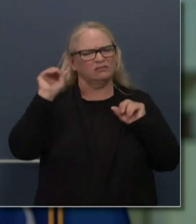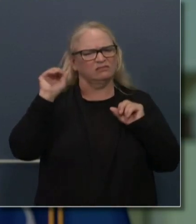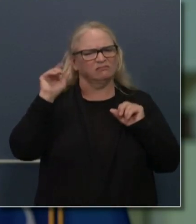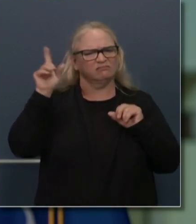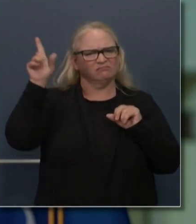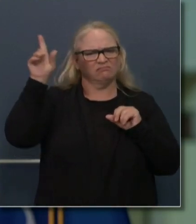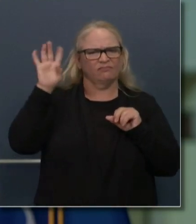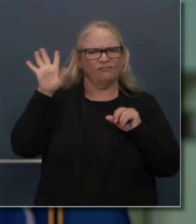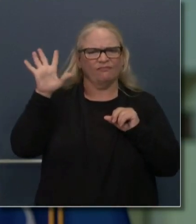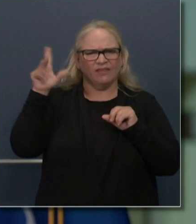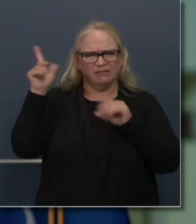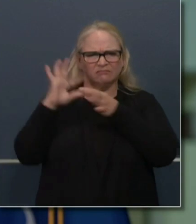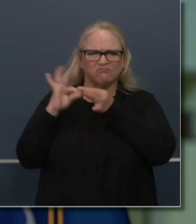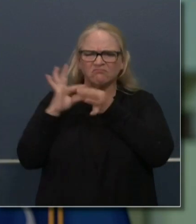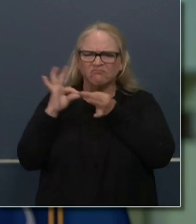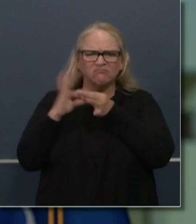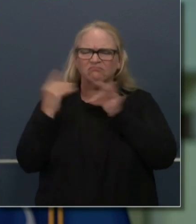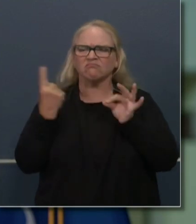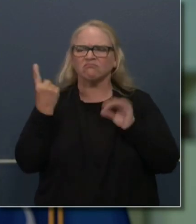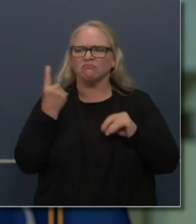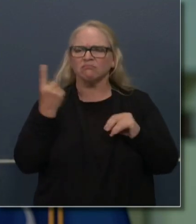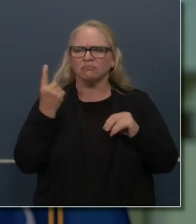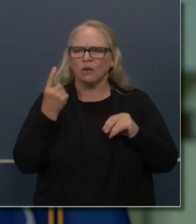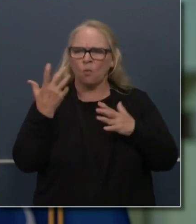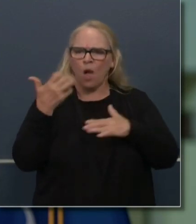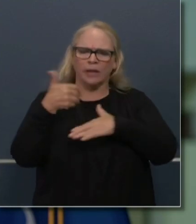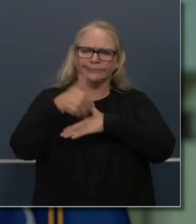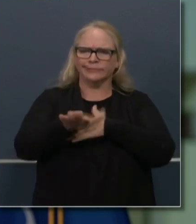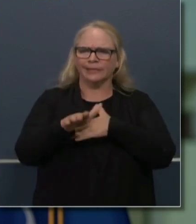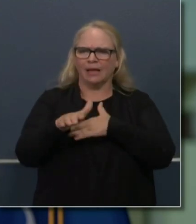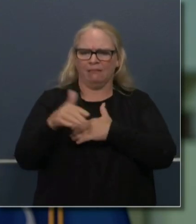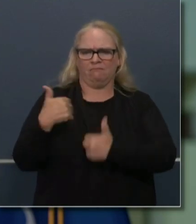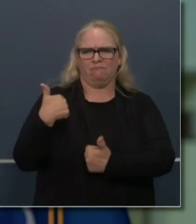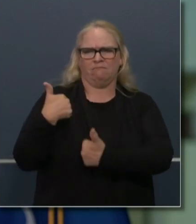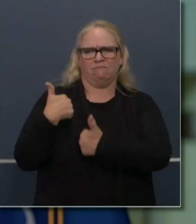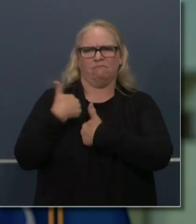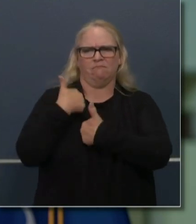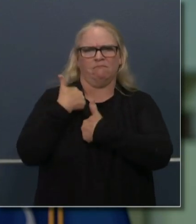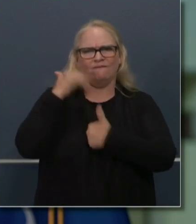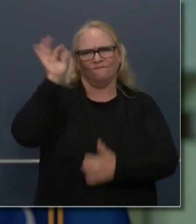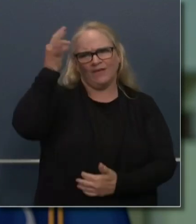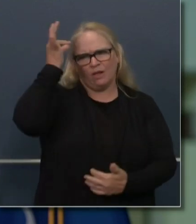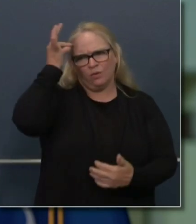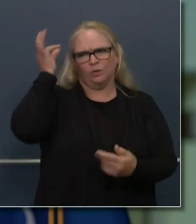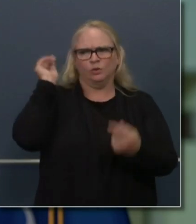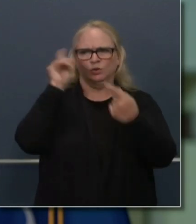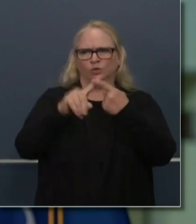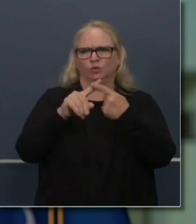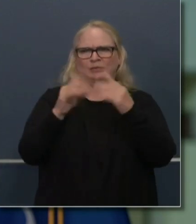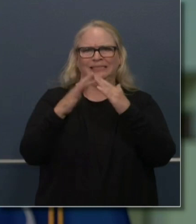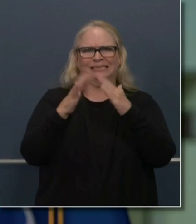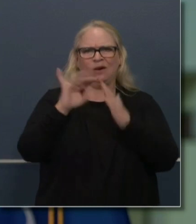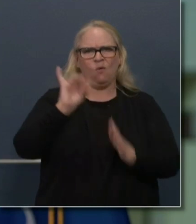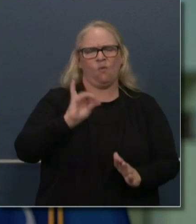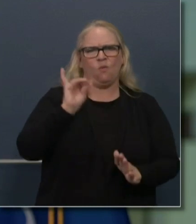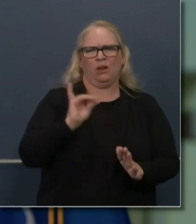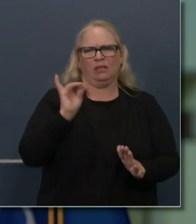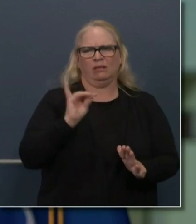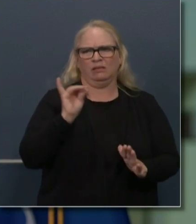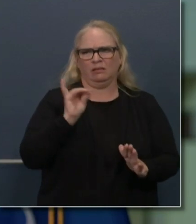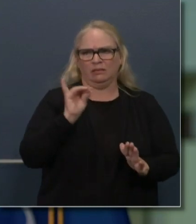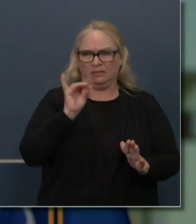in sending federal troops potentially into Oakland. Has the administration given you any heads up that